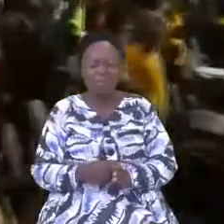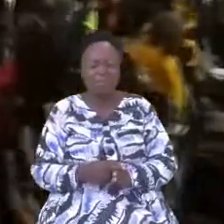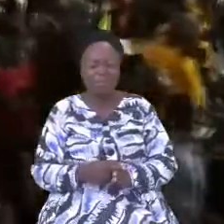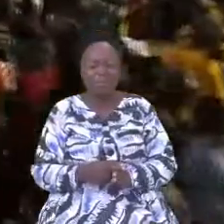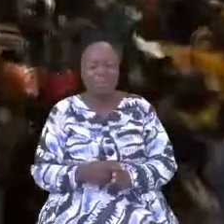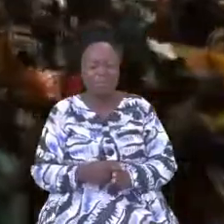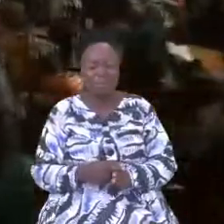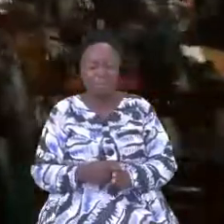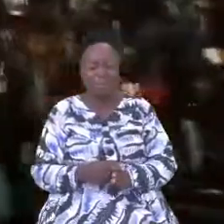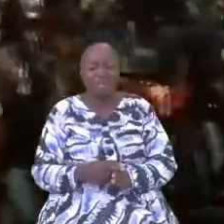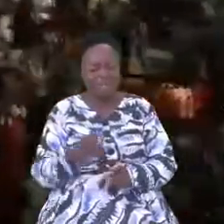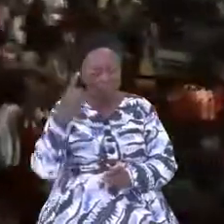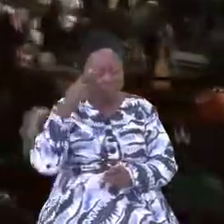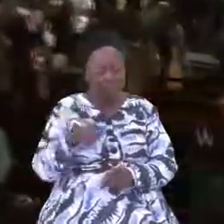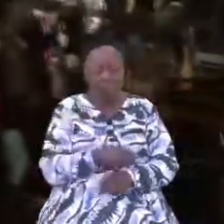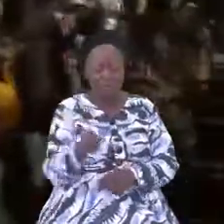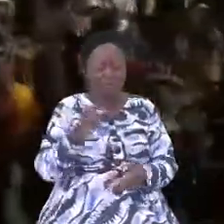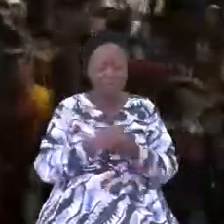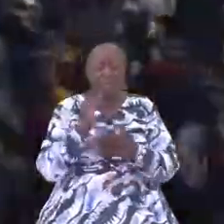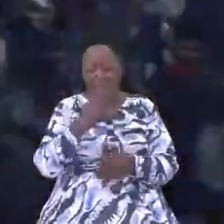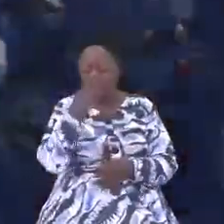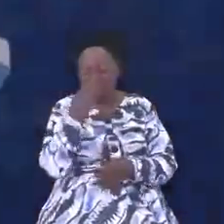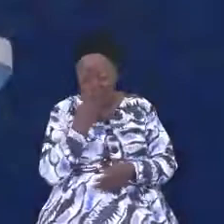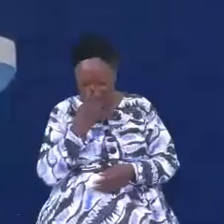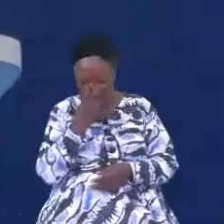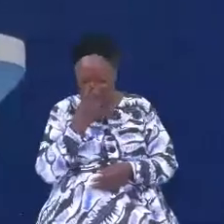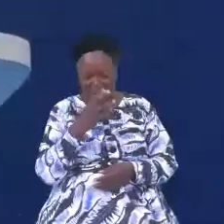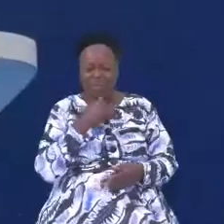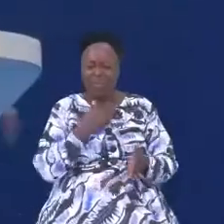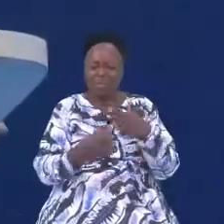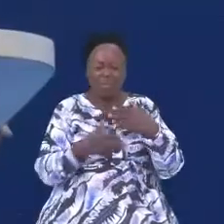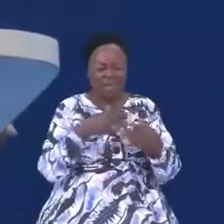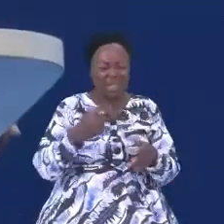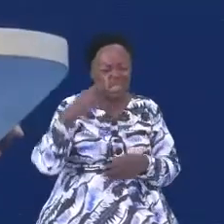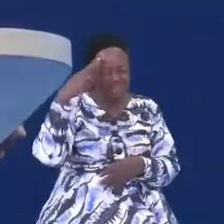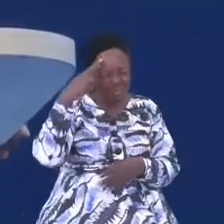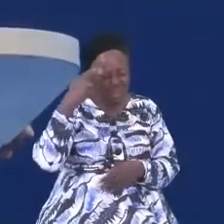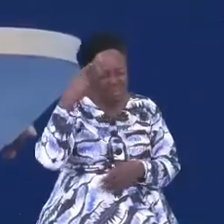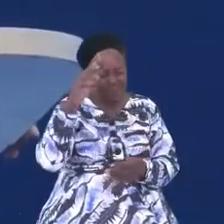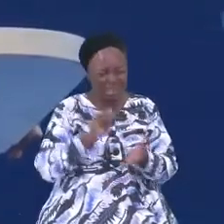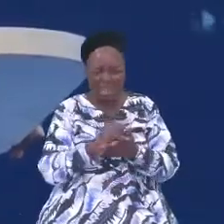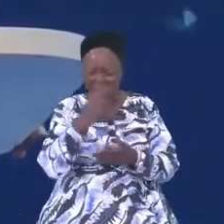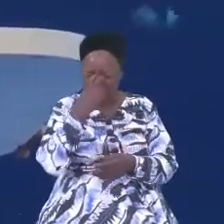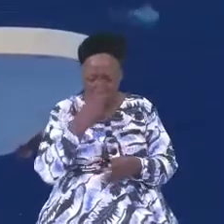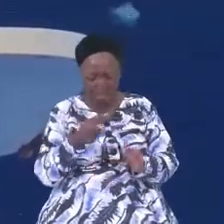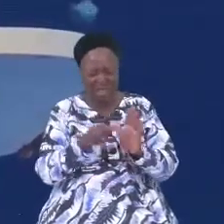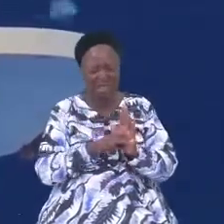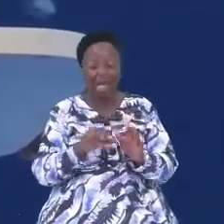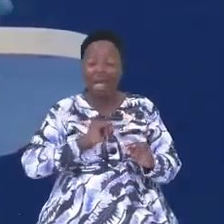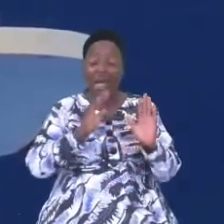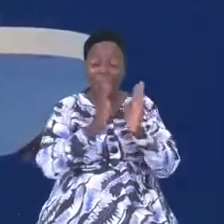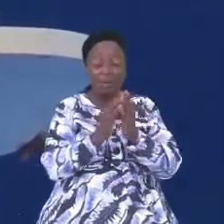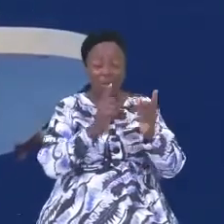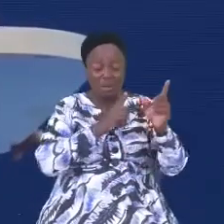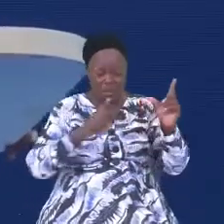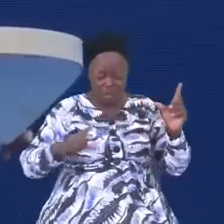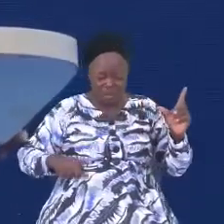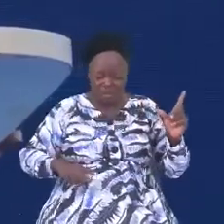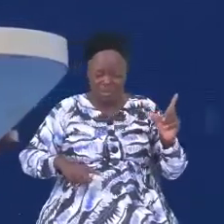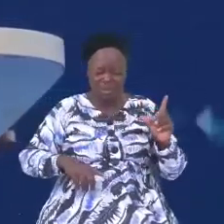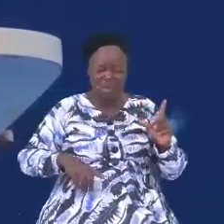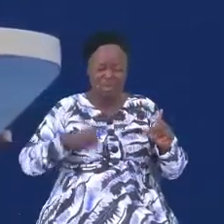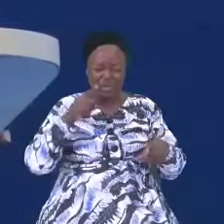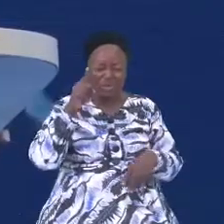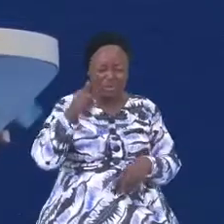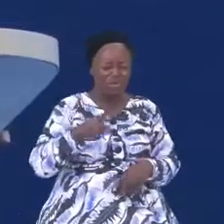Lord, those who are blind, whatever the reason for that blindness, I pray, Lord, you